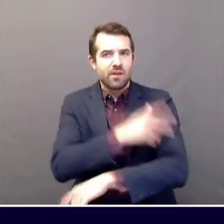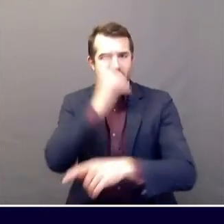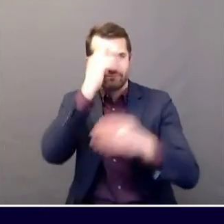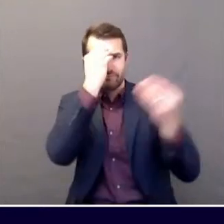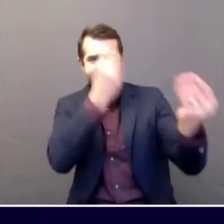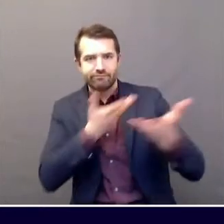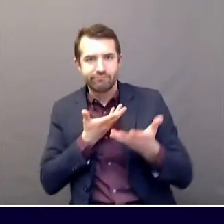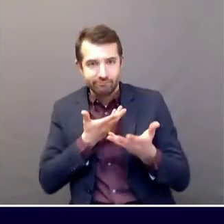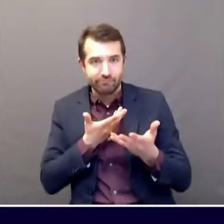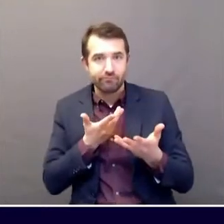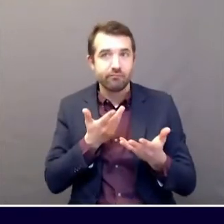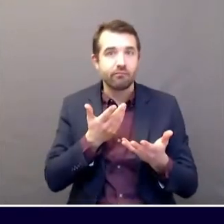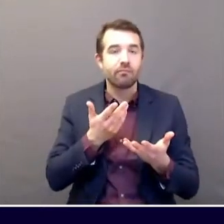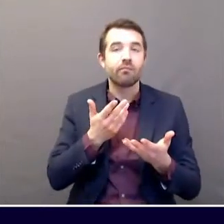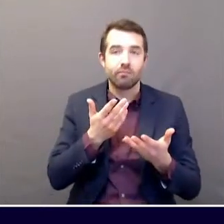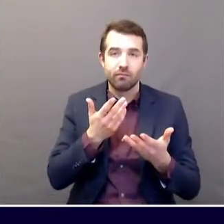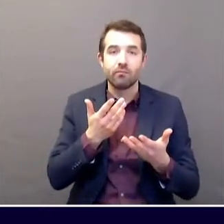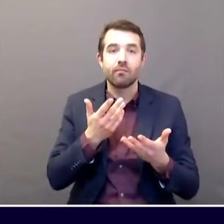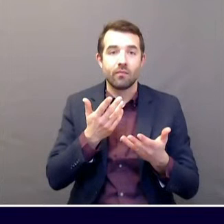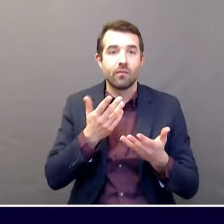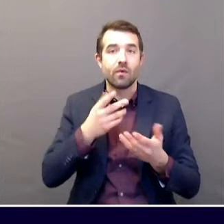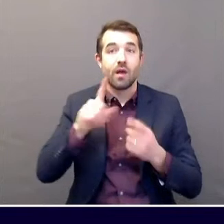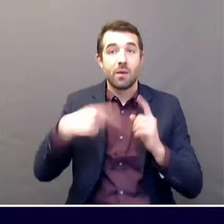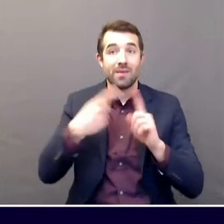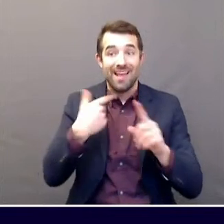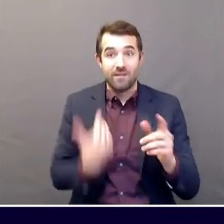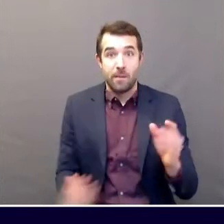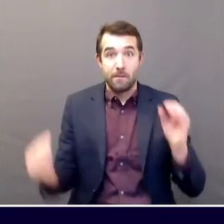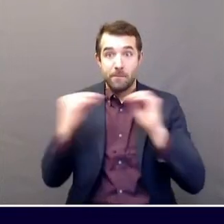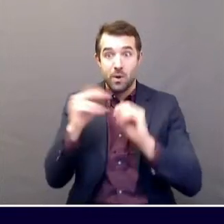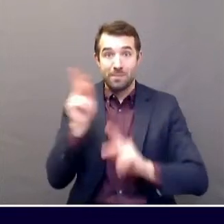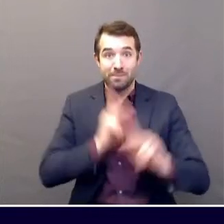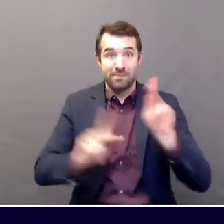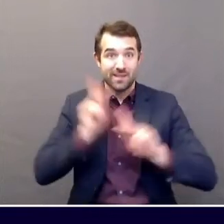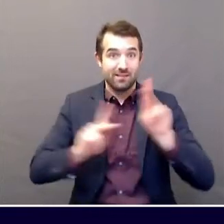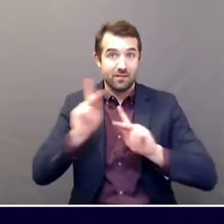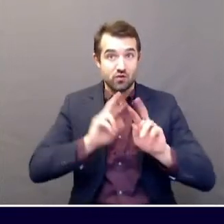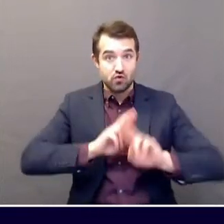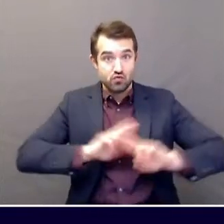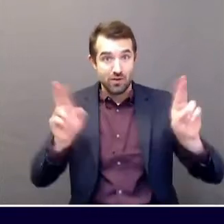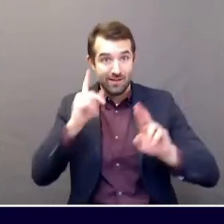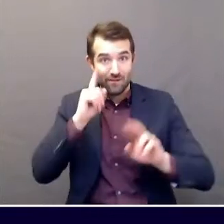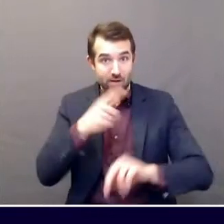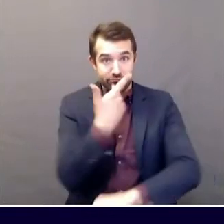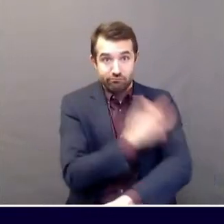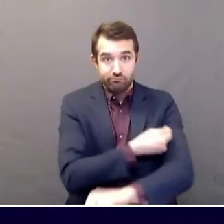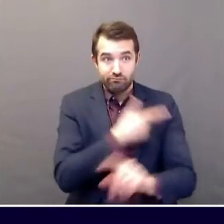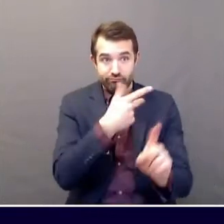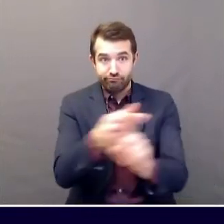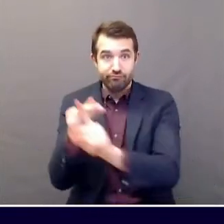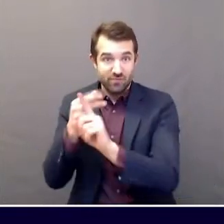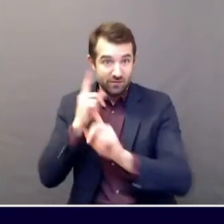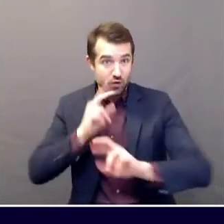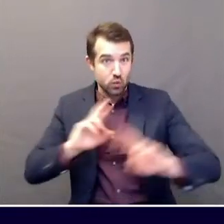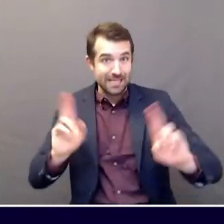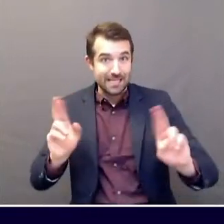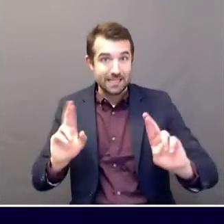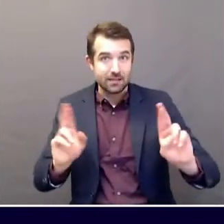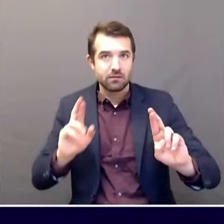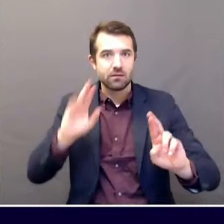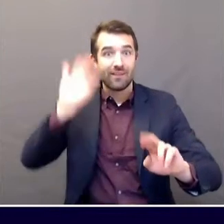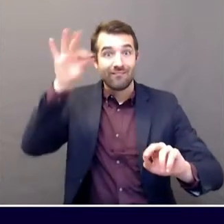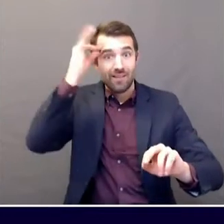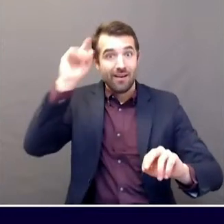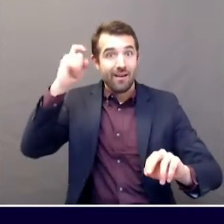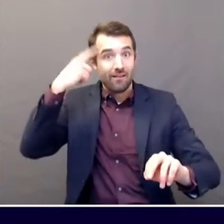request more as a state because it's getting into people's arms. Can you kind of explain this cycle and if there are going to be more